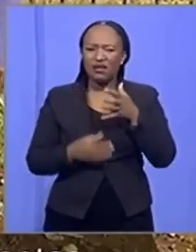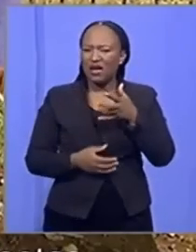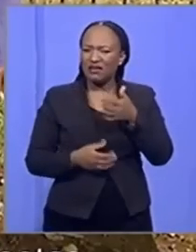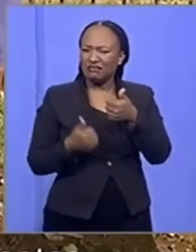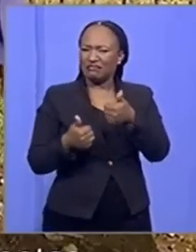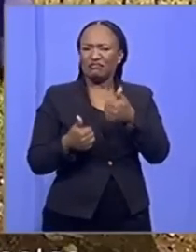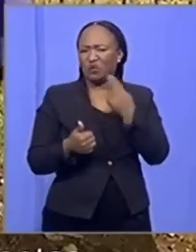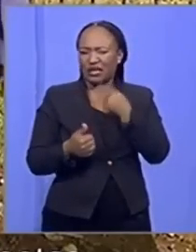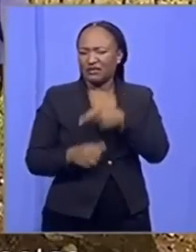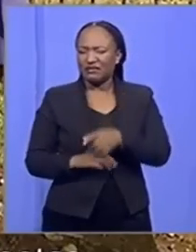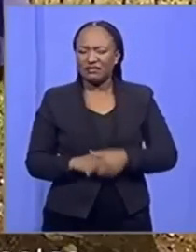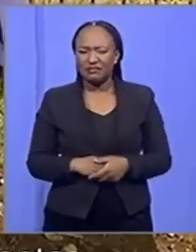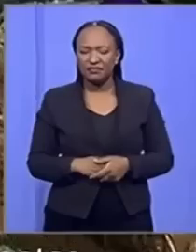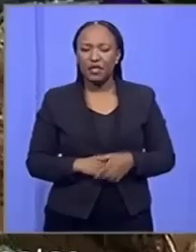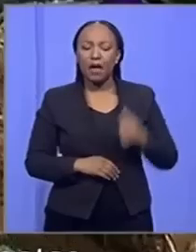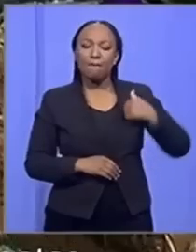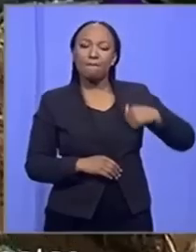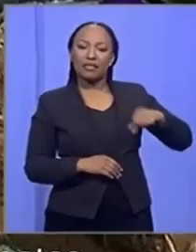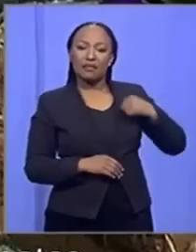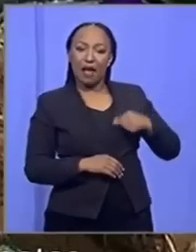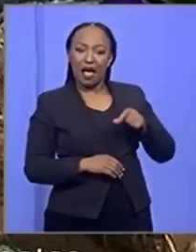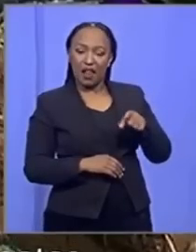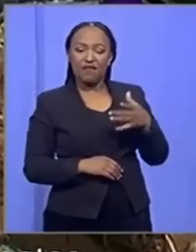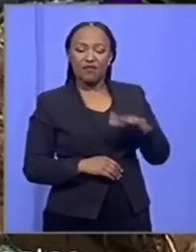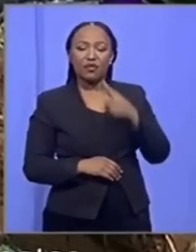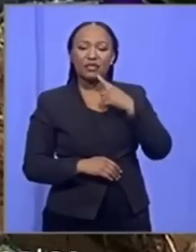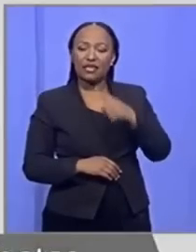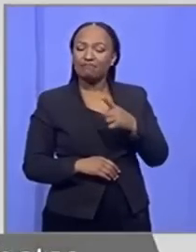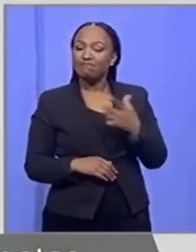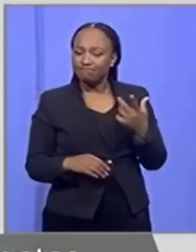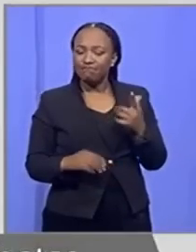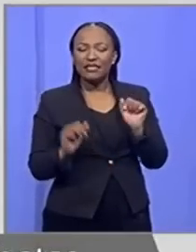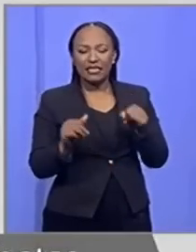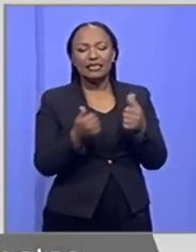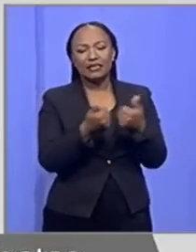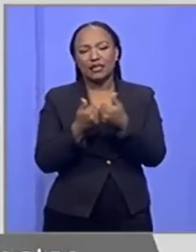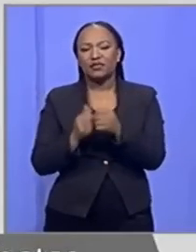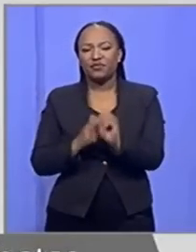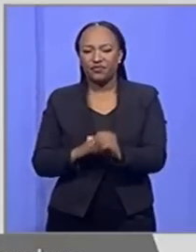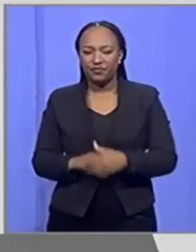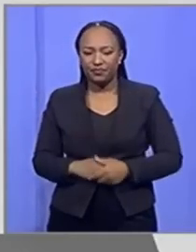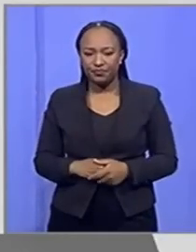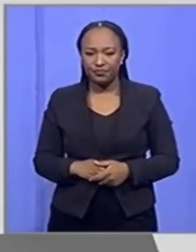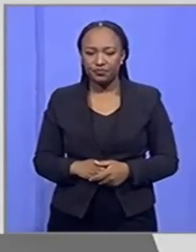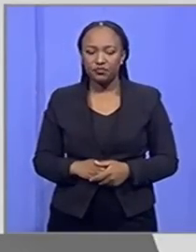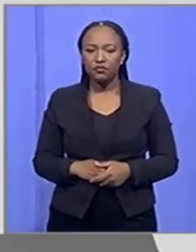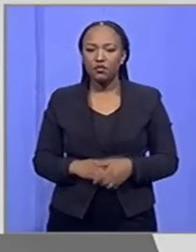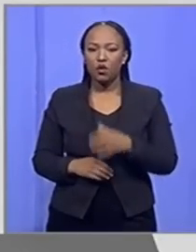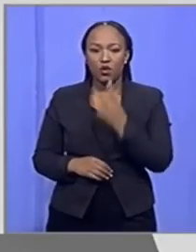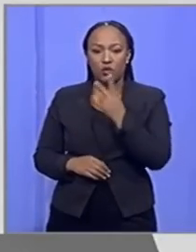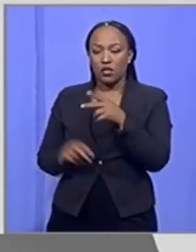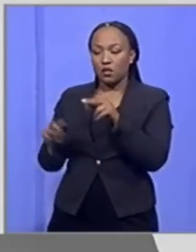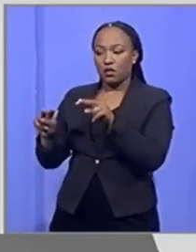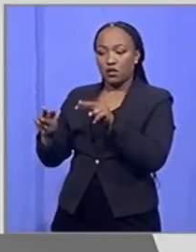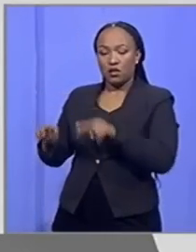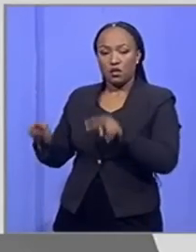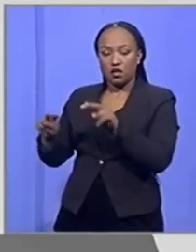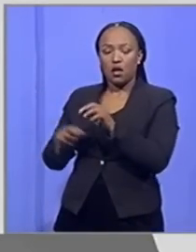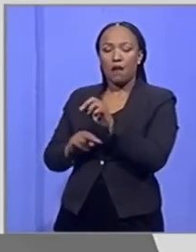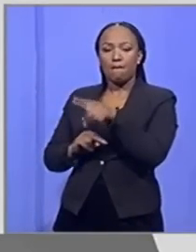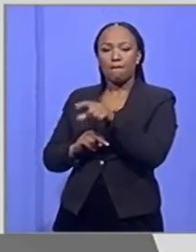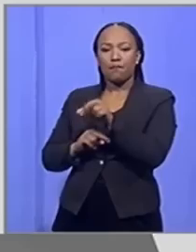Ngwathe o dumetse go rona le dikgwetlo tsa go tlamela baagi botlhe ka metsi. Ha o sheba mane Parys Water Purification Plant